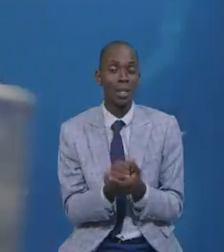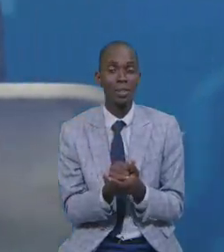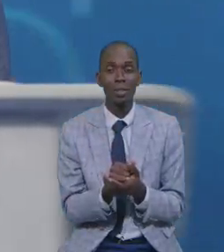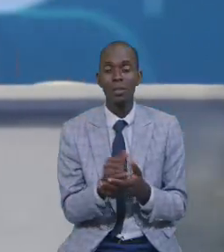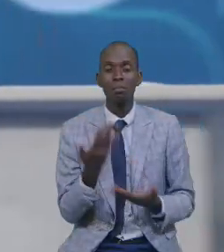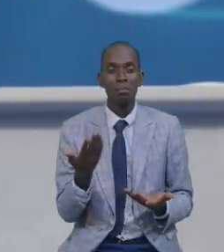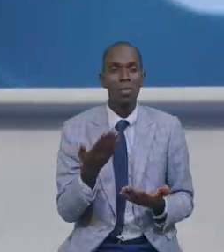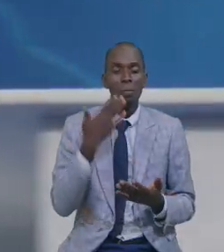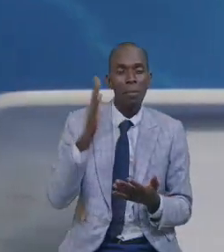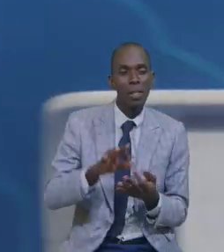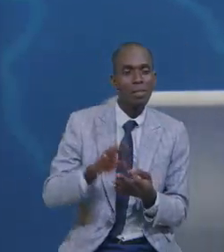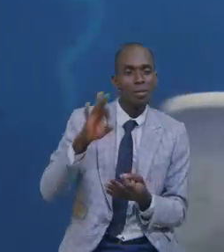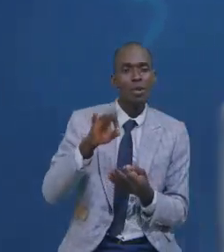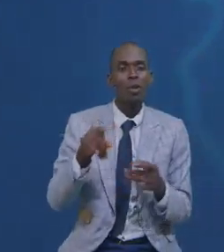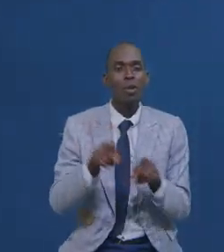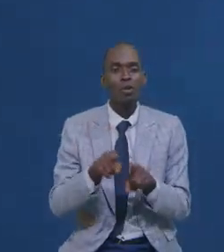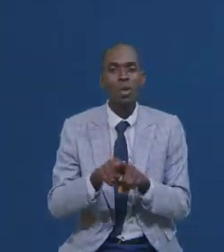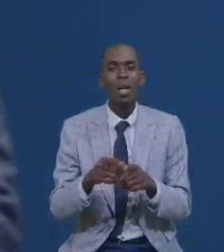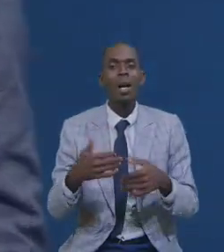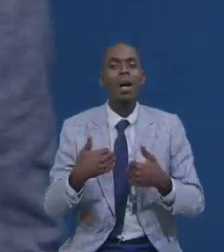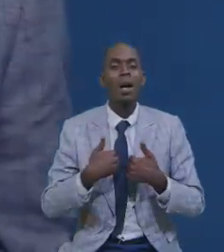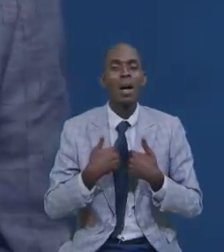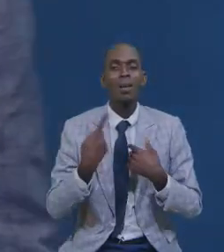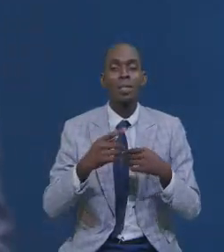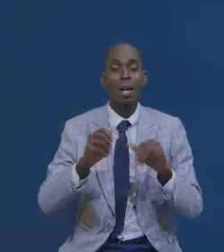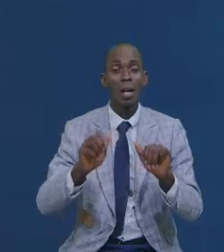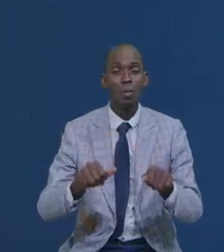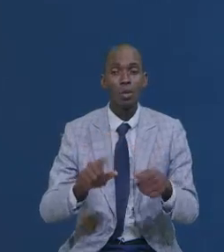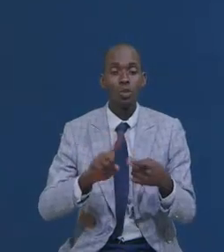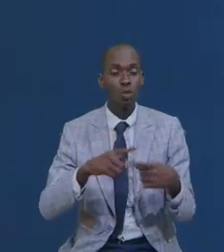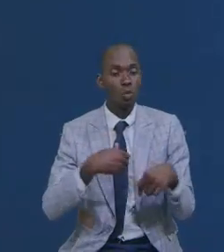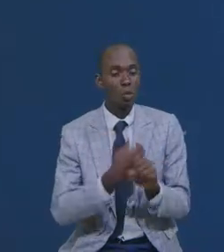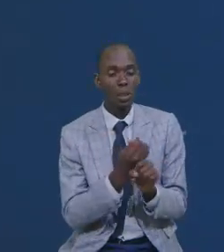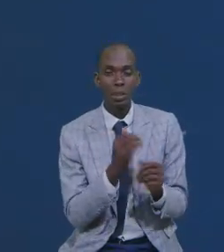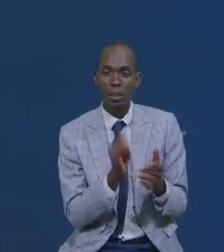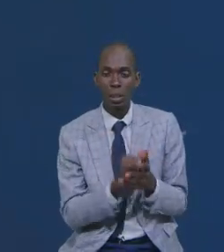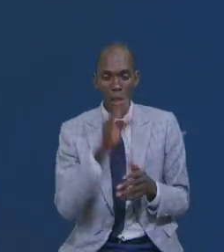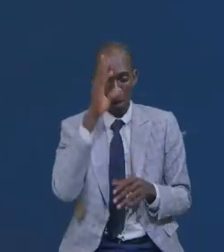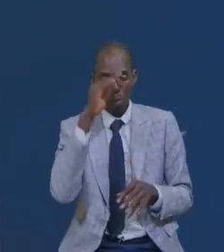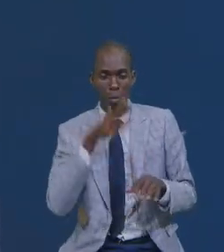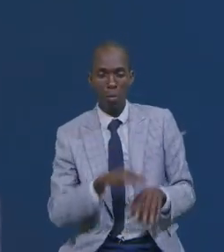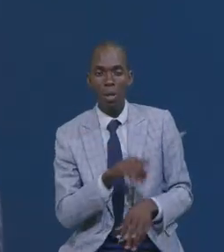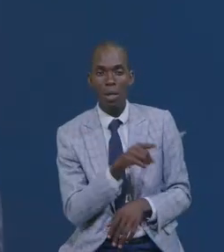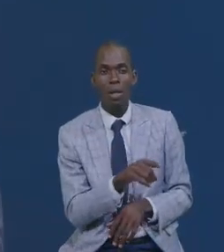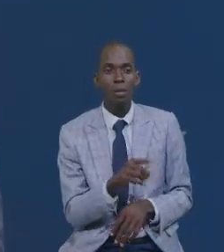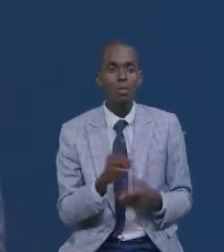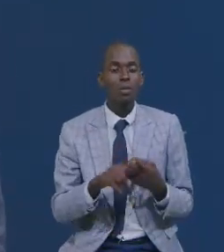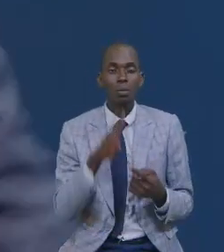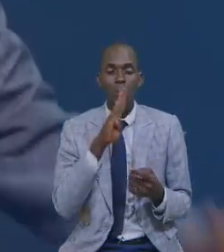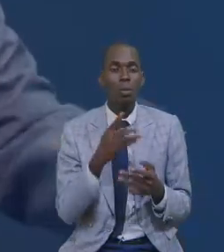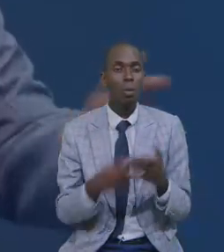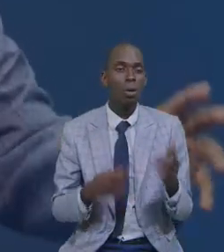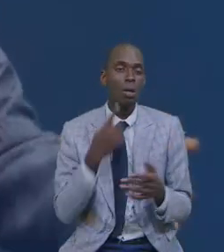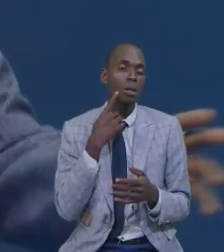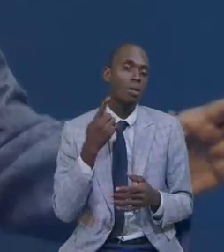also had the ability to make that young man deaf and dumb.